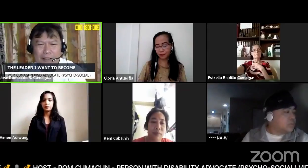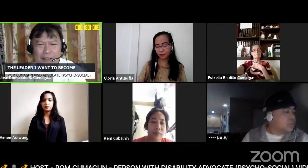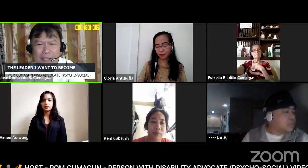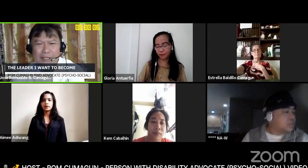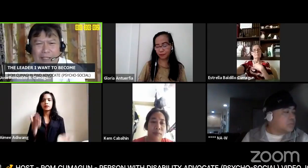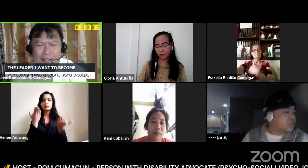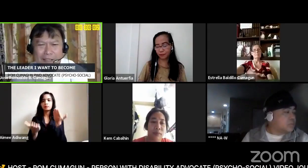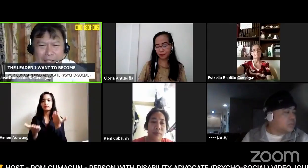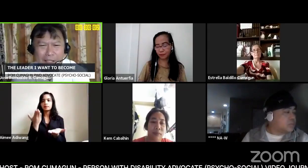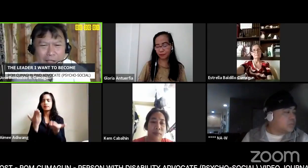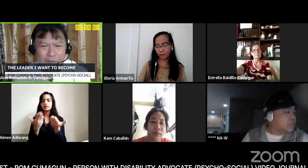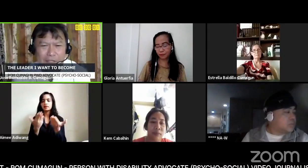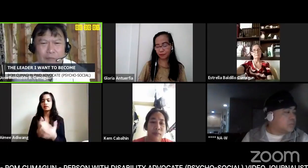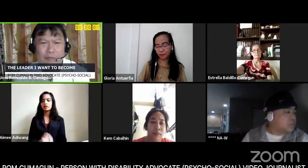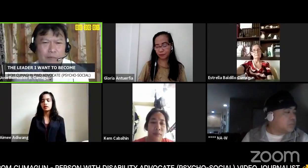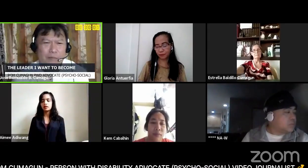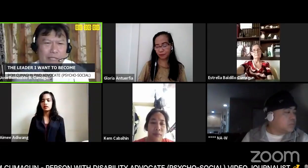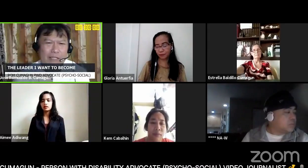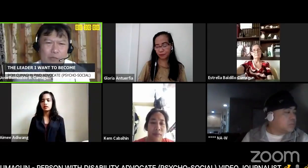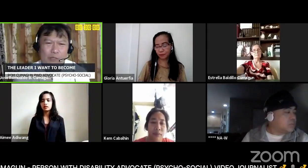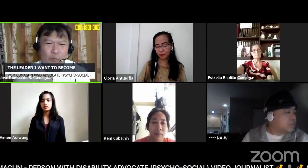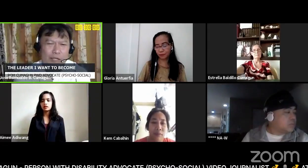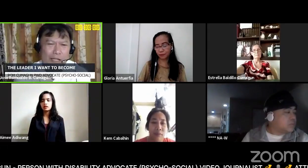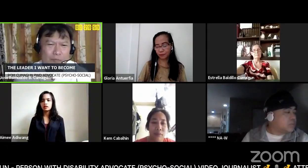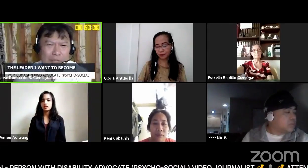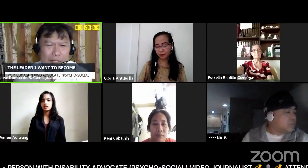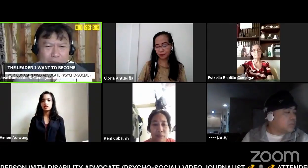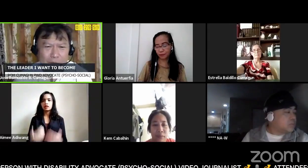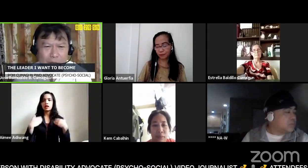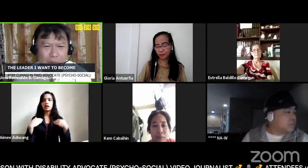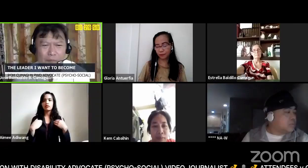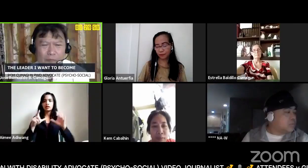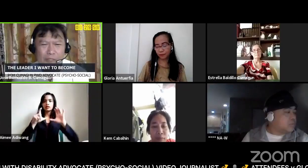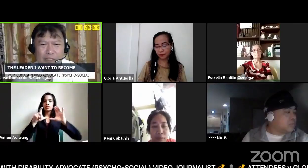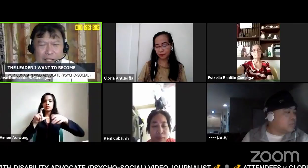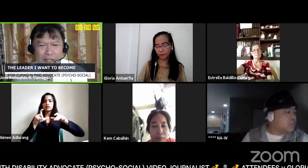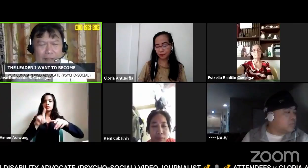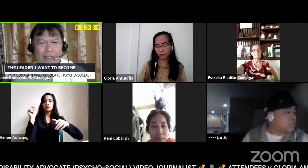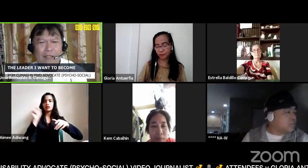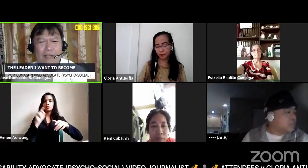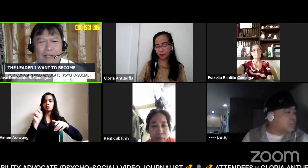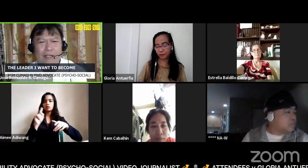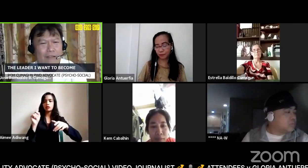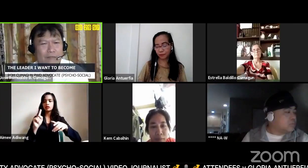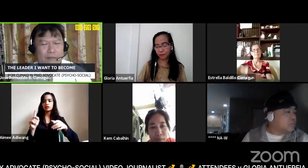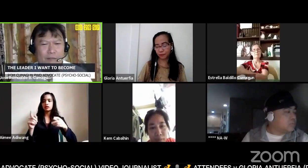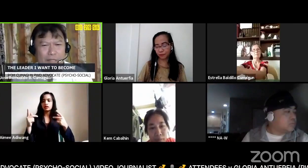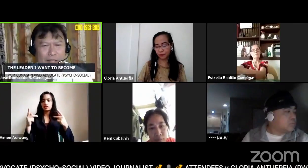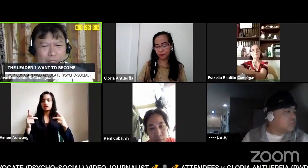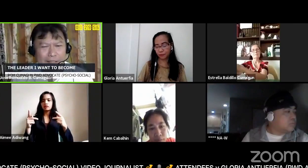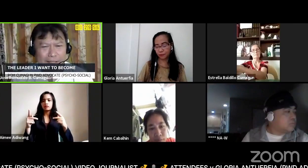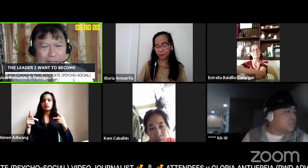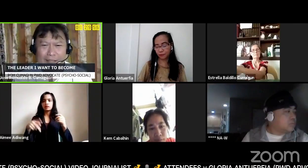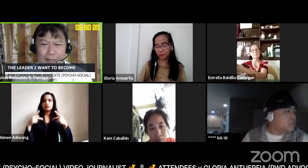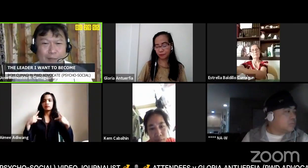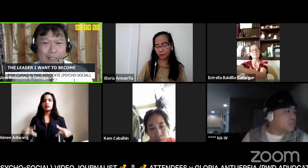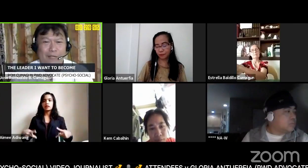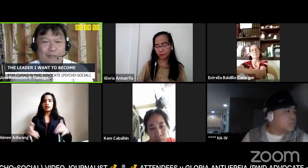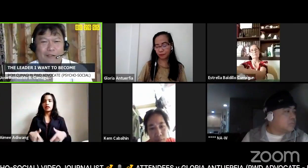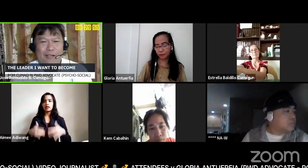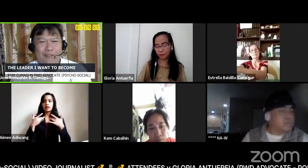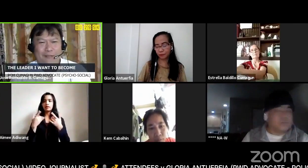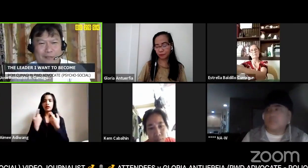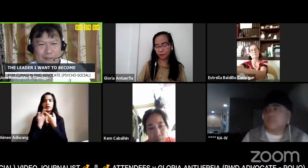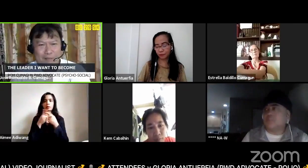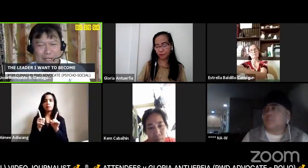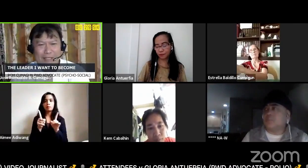Maybe you have some disability with one aspect of your physical life, but